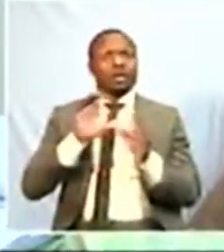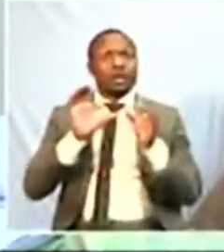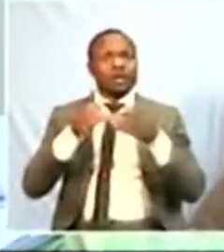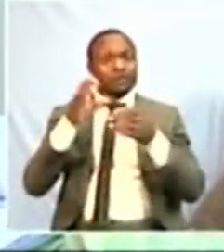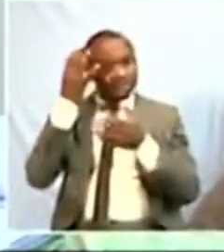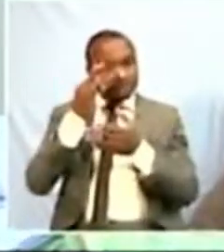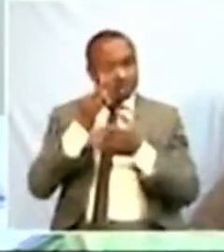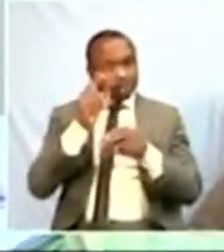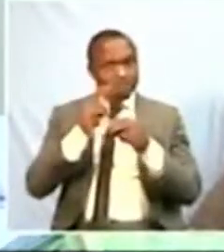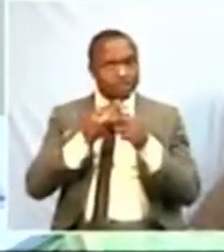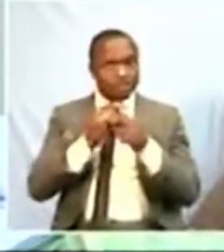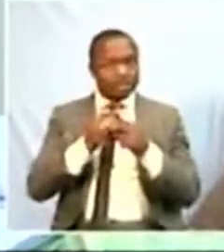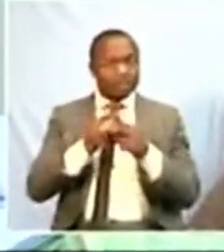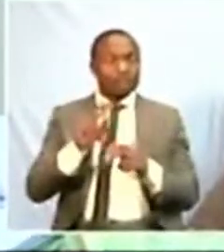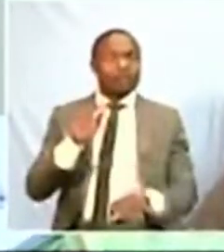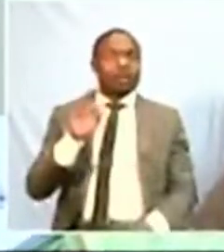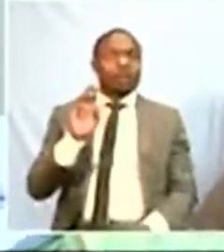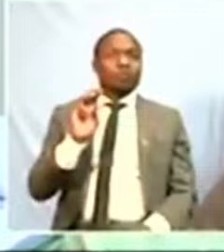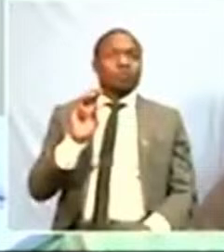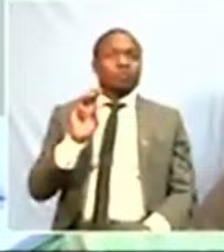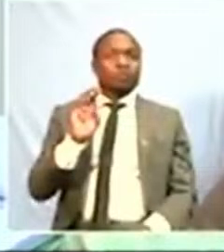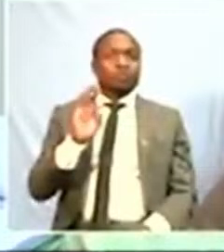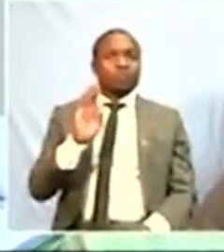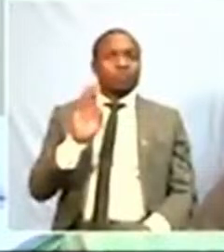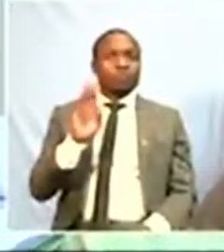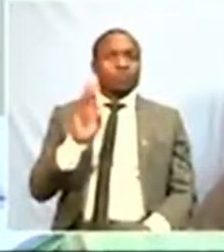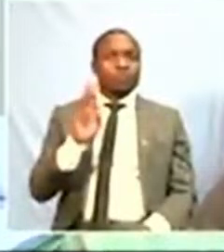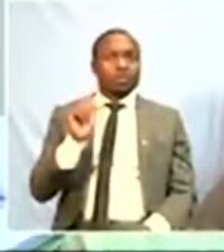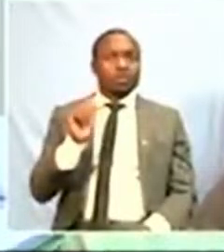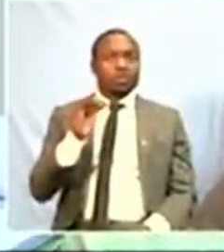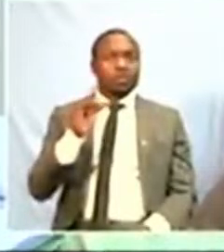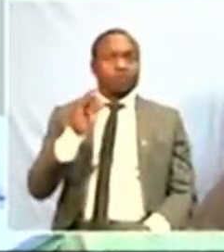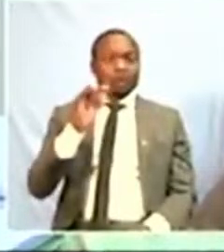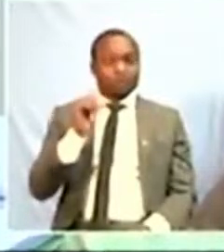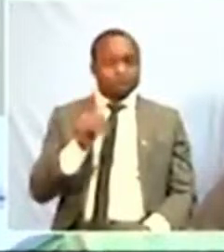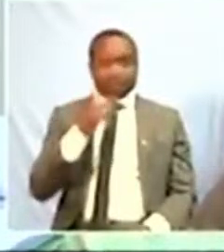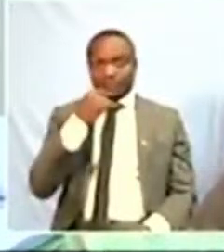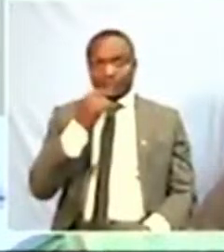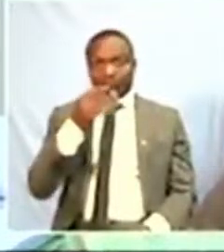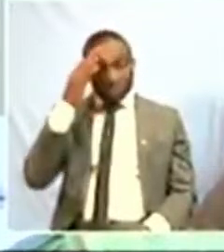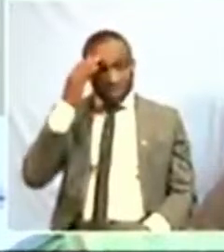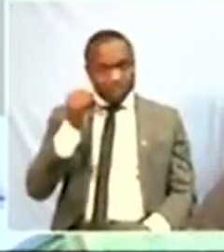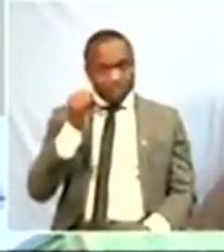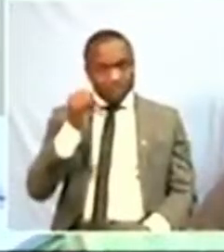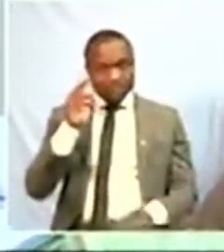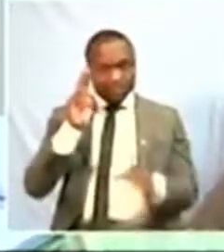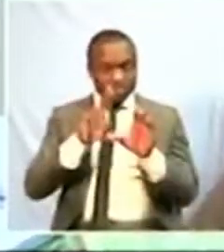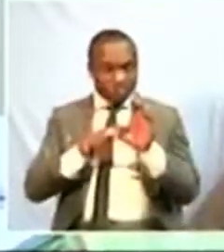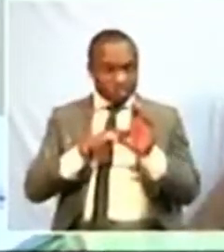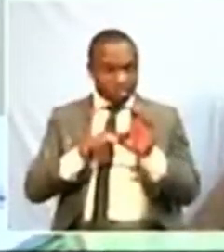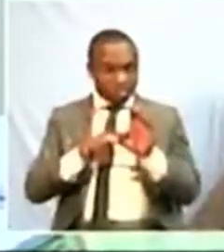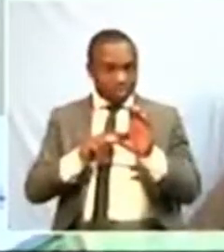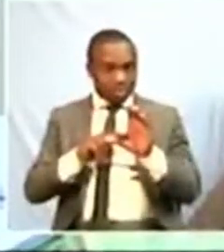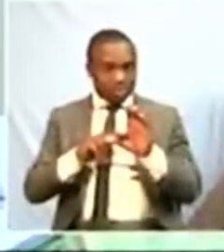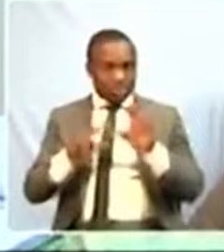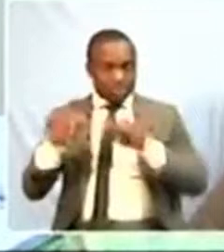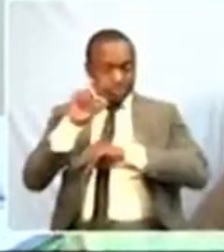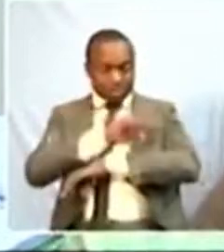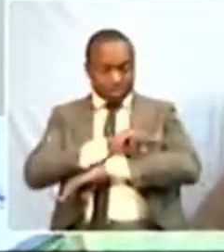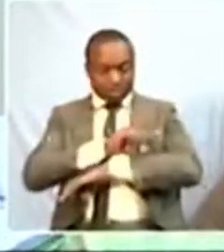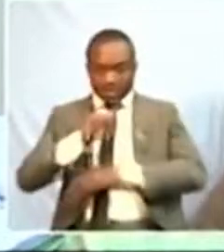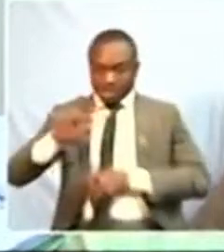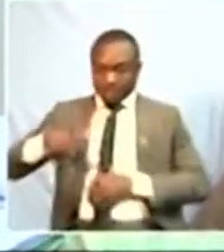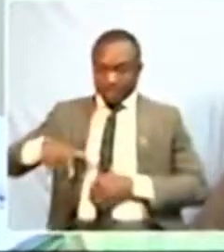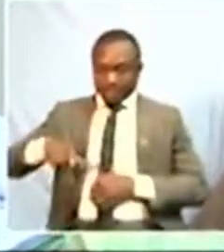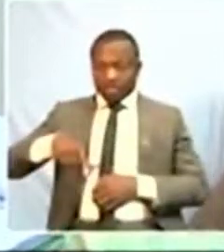Walia. When you call him, he will tell you, why have the desks delayed? He will tell you, we have